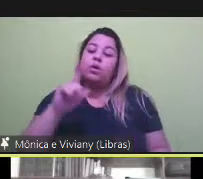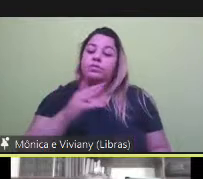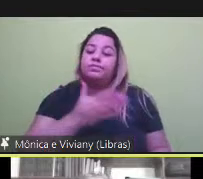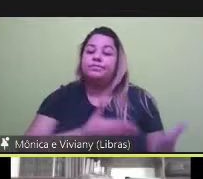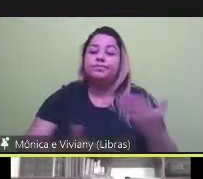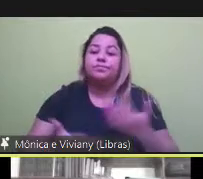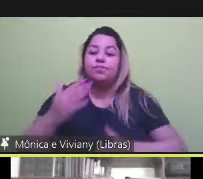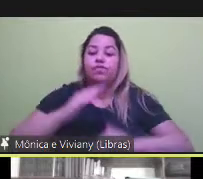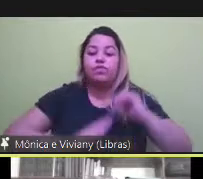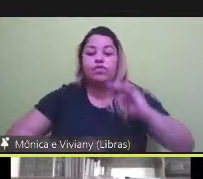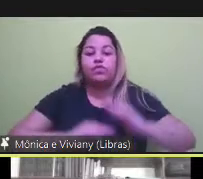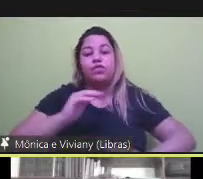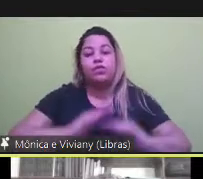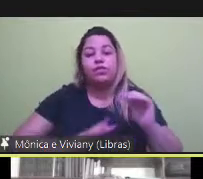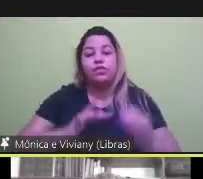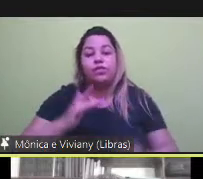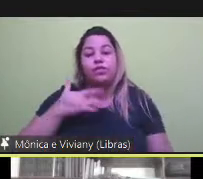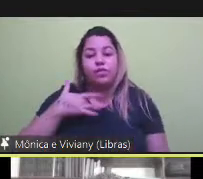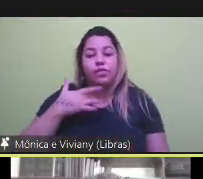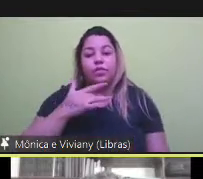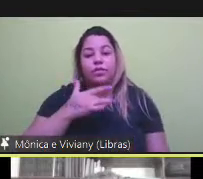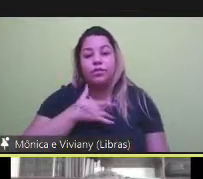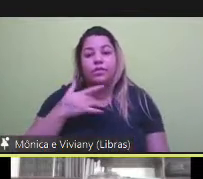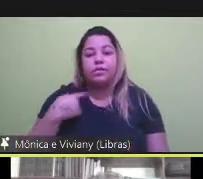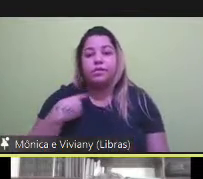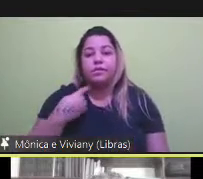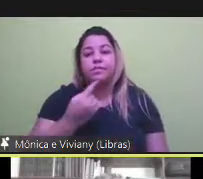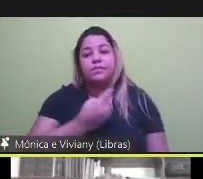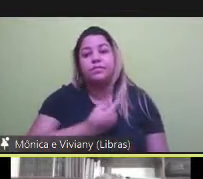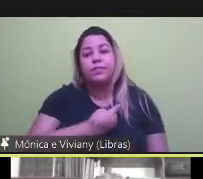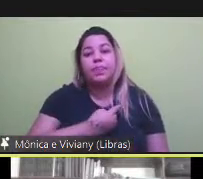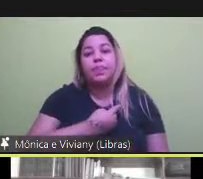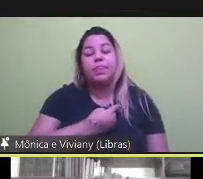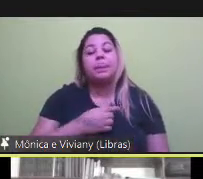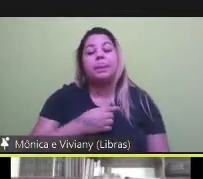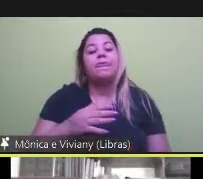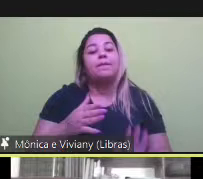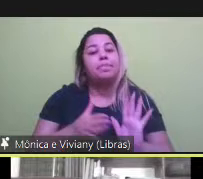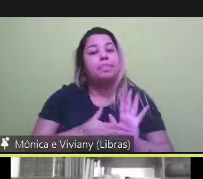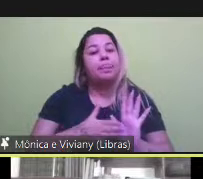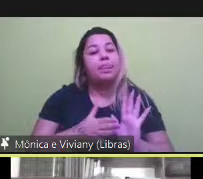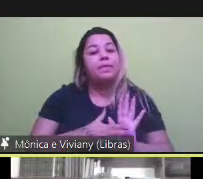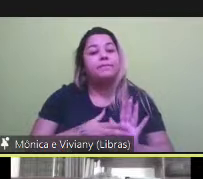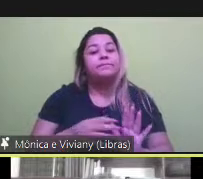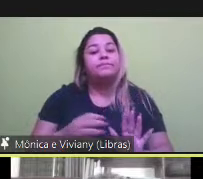take the leadership. There was also they